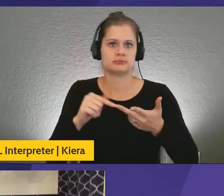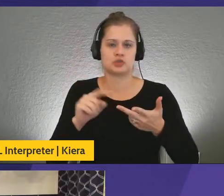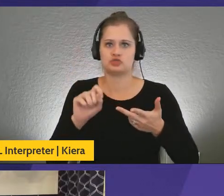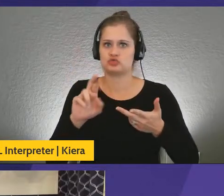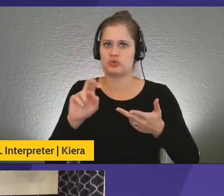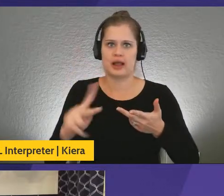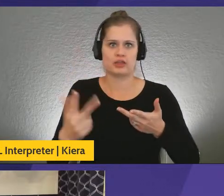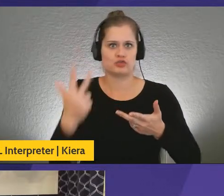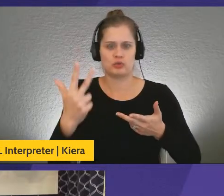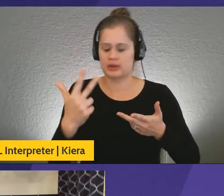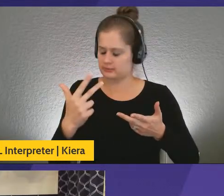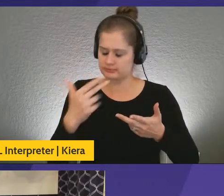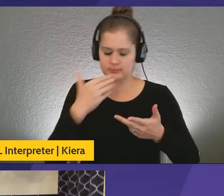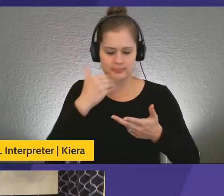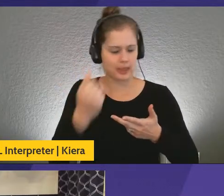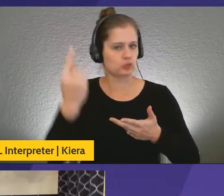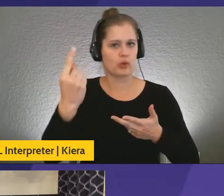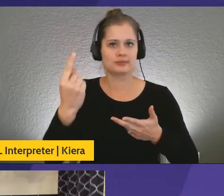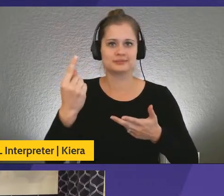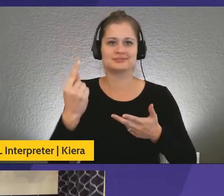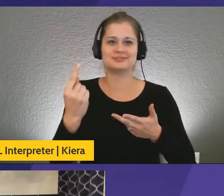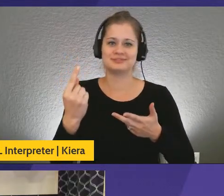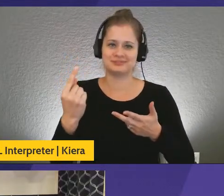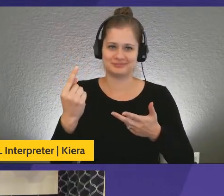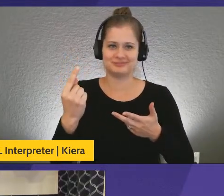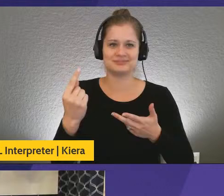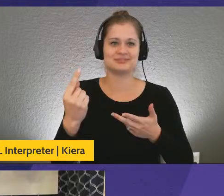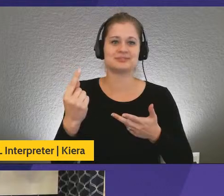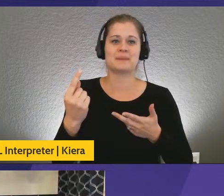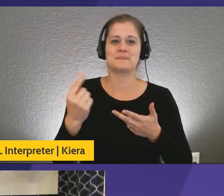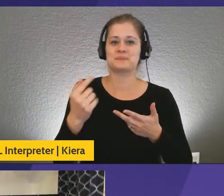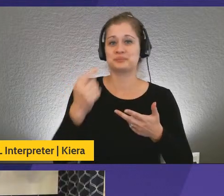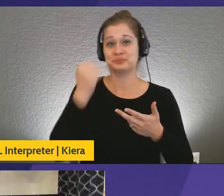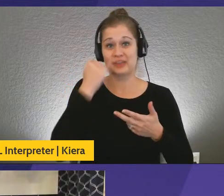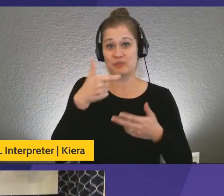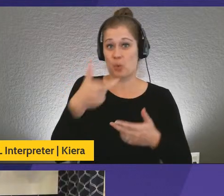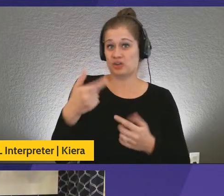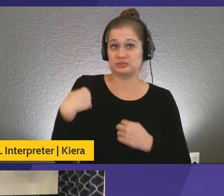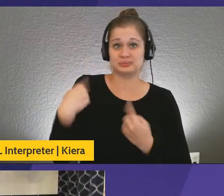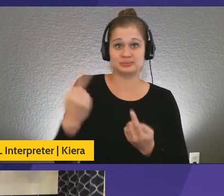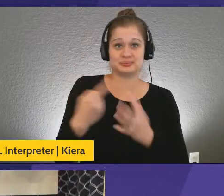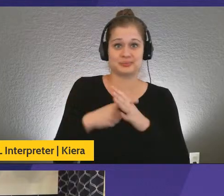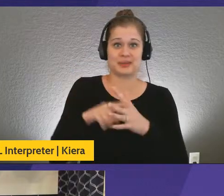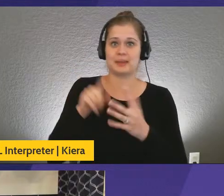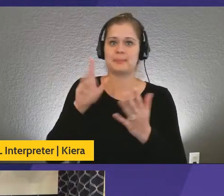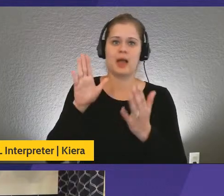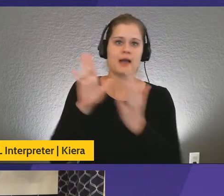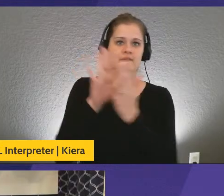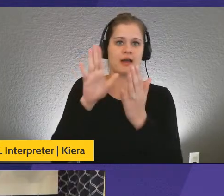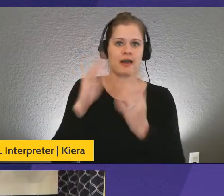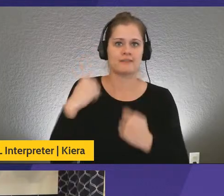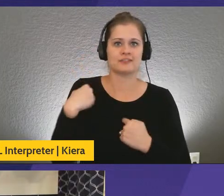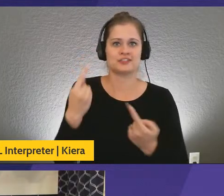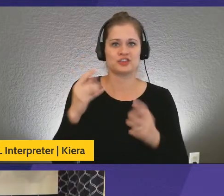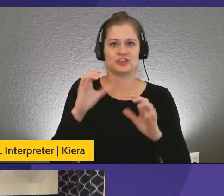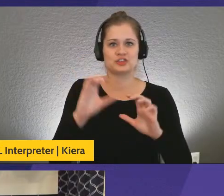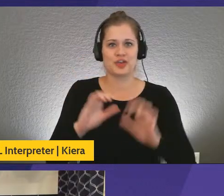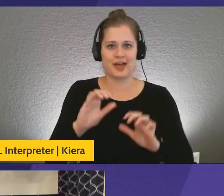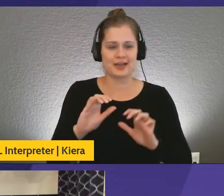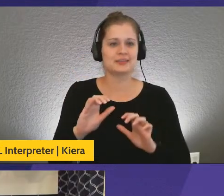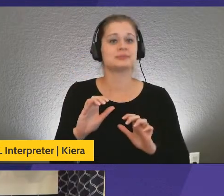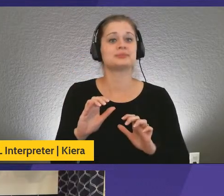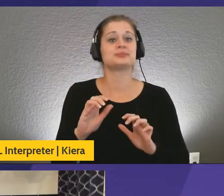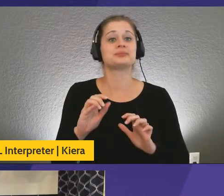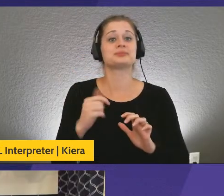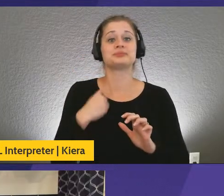watching here from the early of the day, just give me a high five in the chat because we have a long way. And I just got